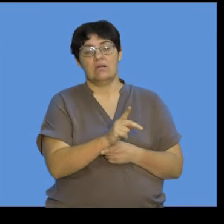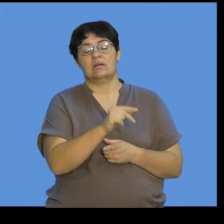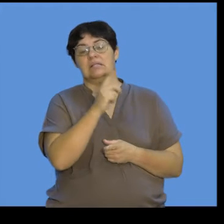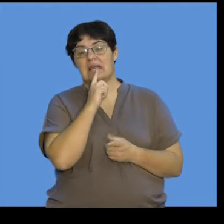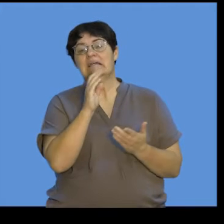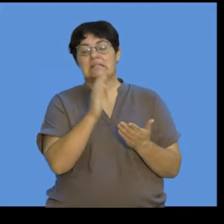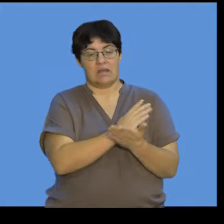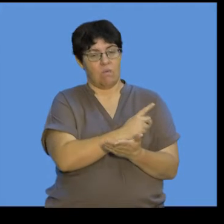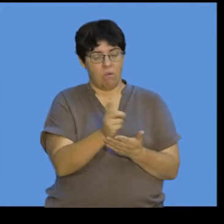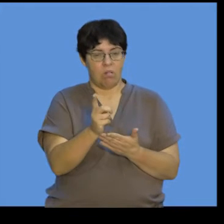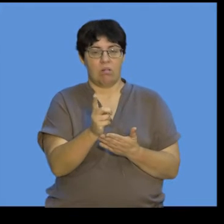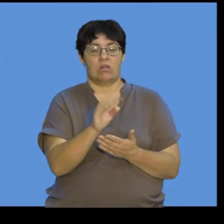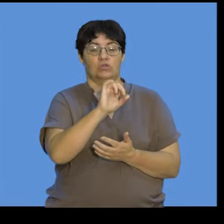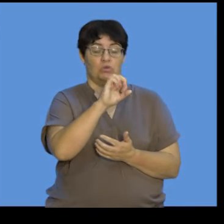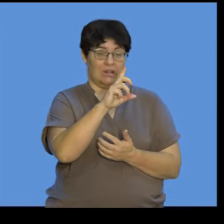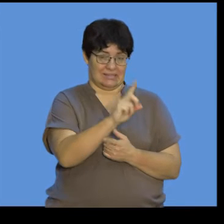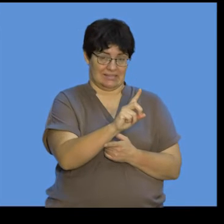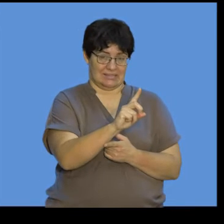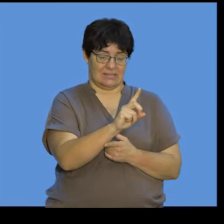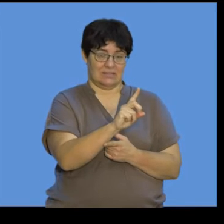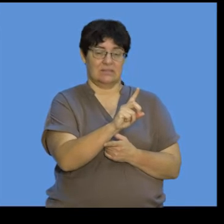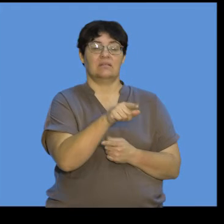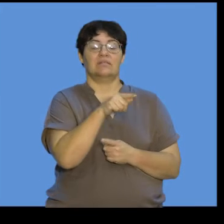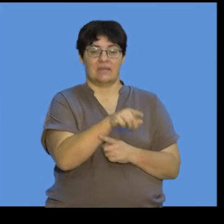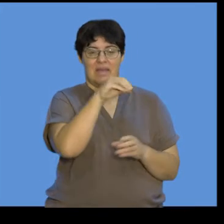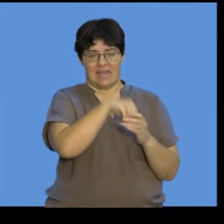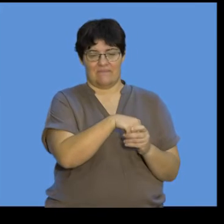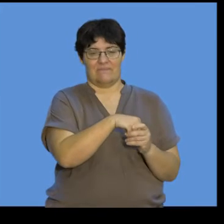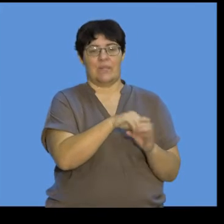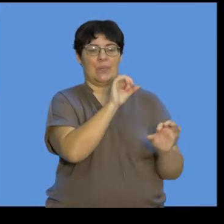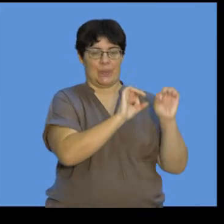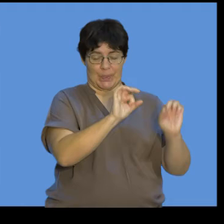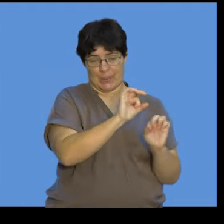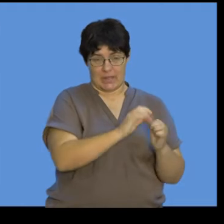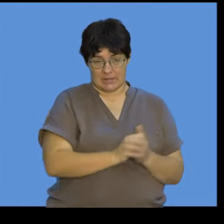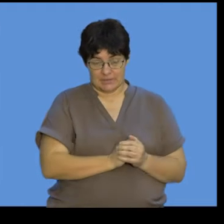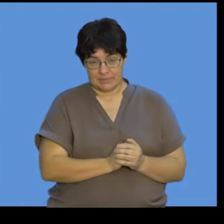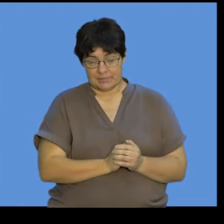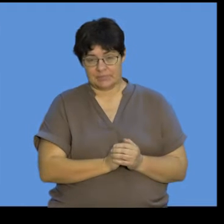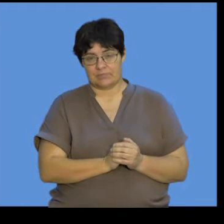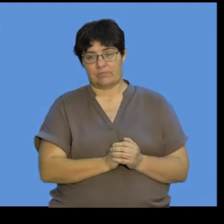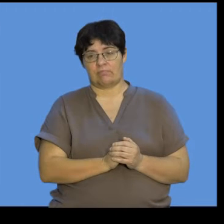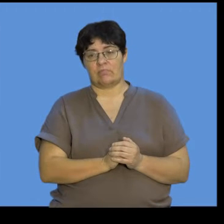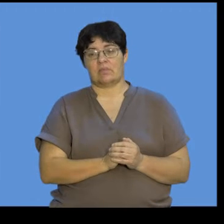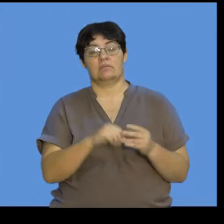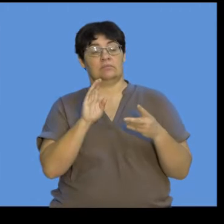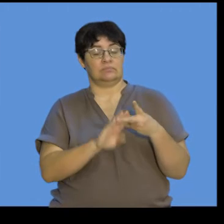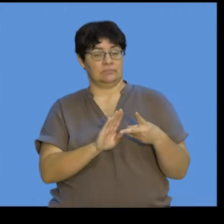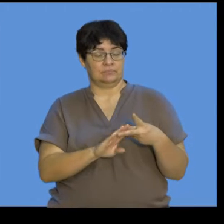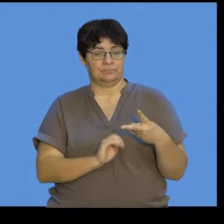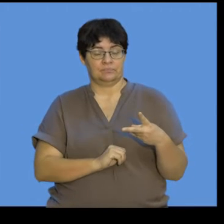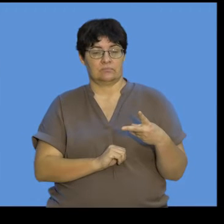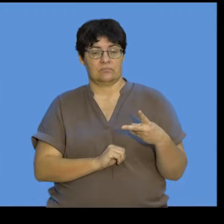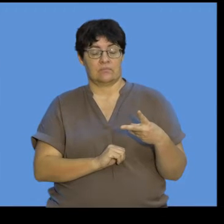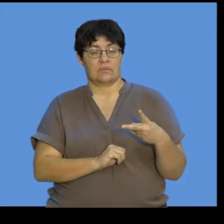all forms of solid, as a state of matter, consists of very small particles. All right, okay. Now, and secondly, we are saying